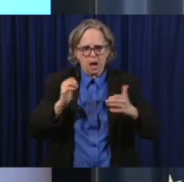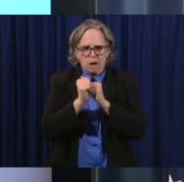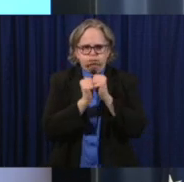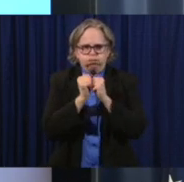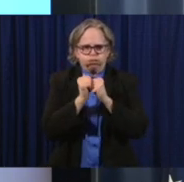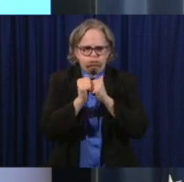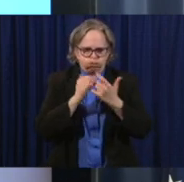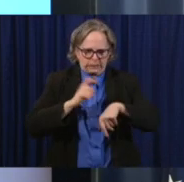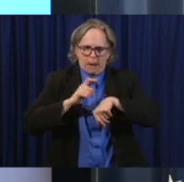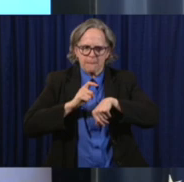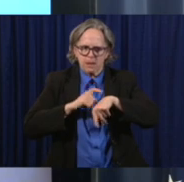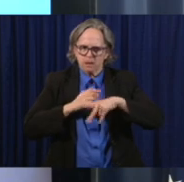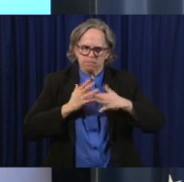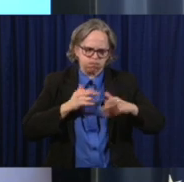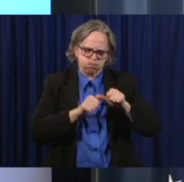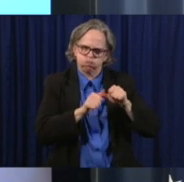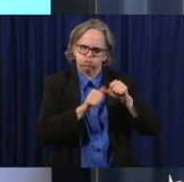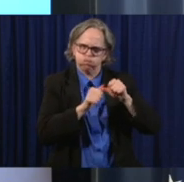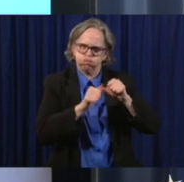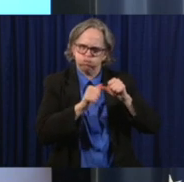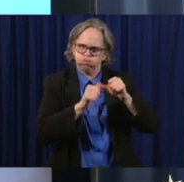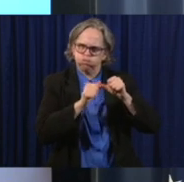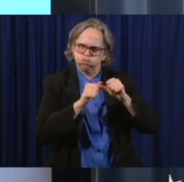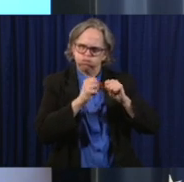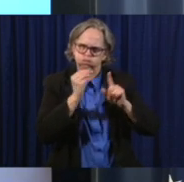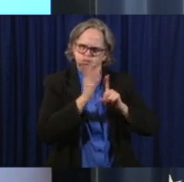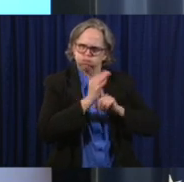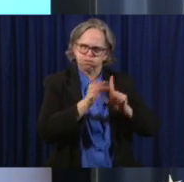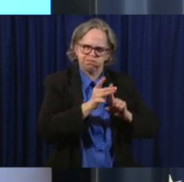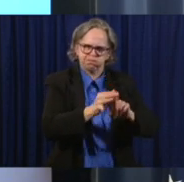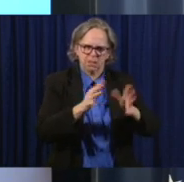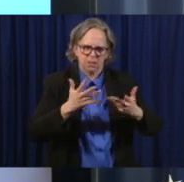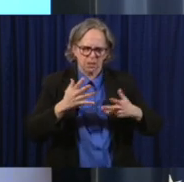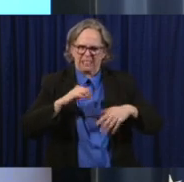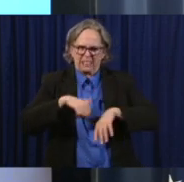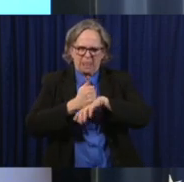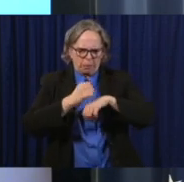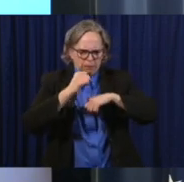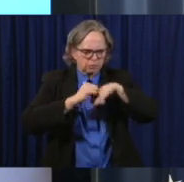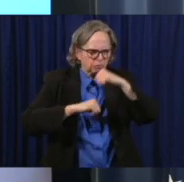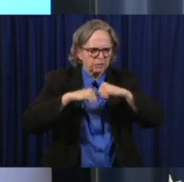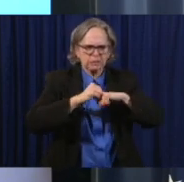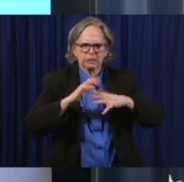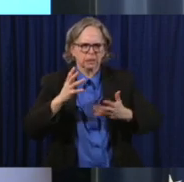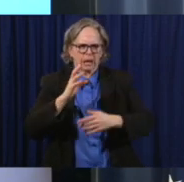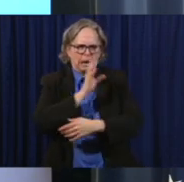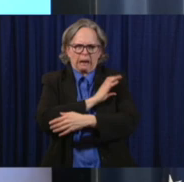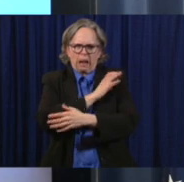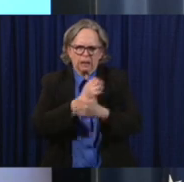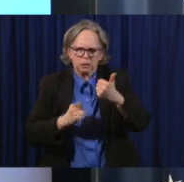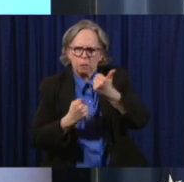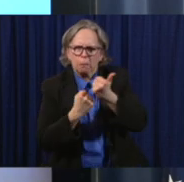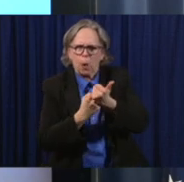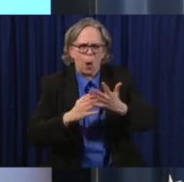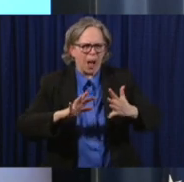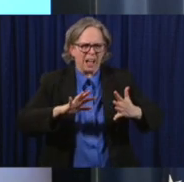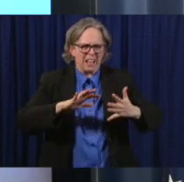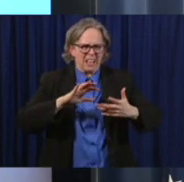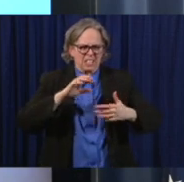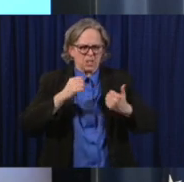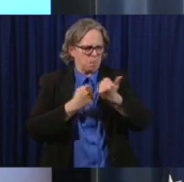and scaffolding to provide the kind of both clinical support as well as other support for the staff who work in